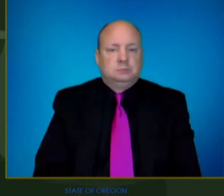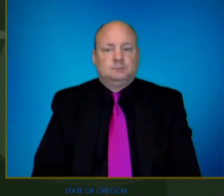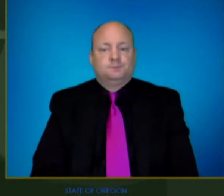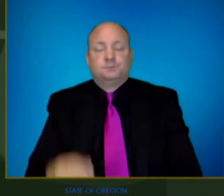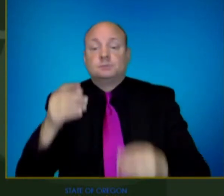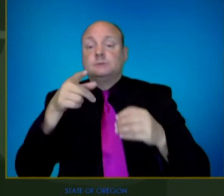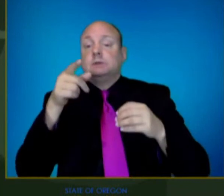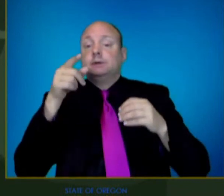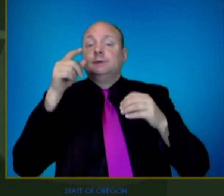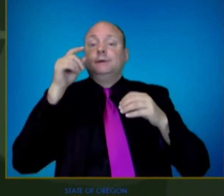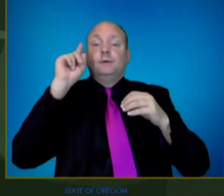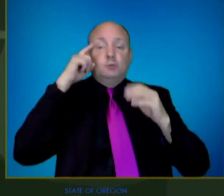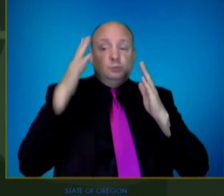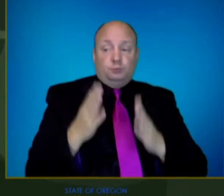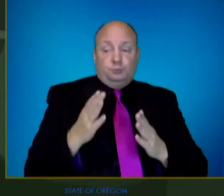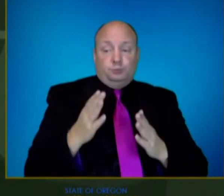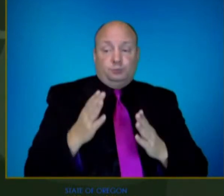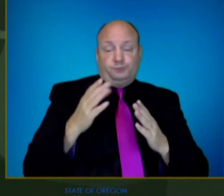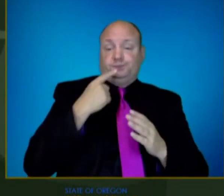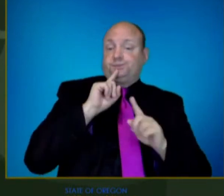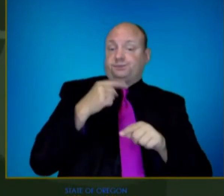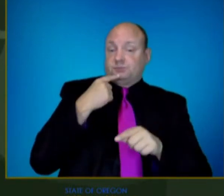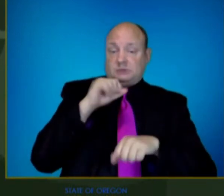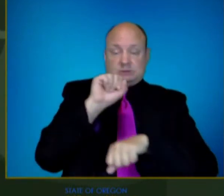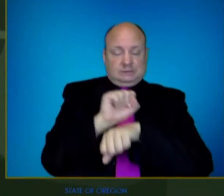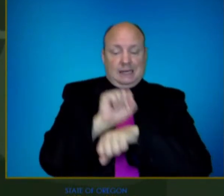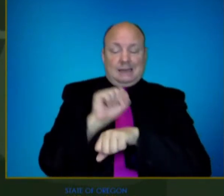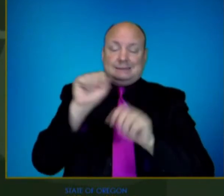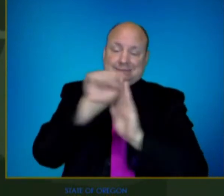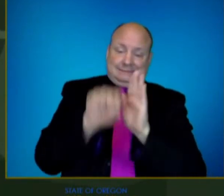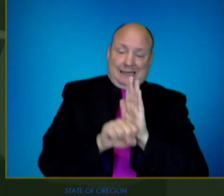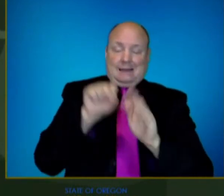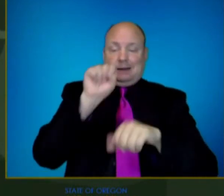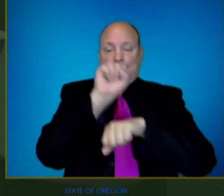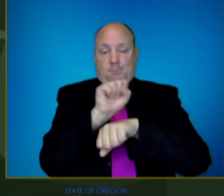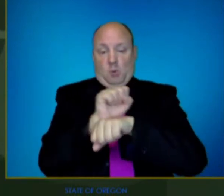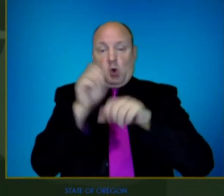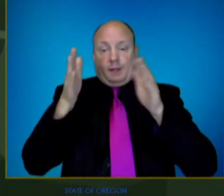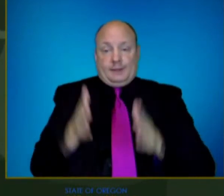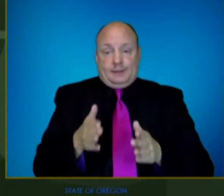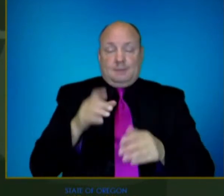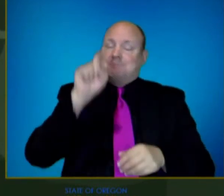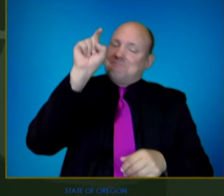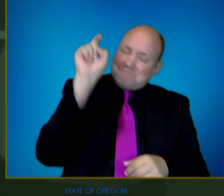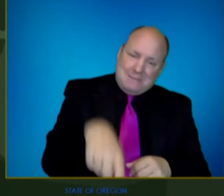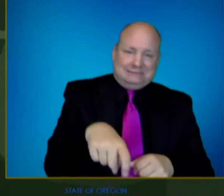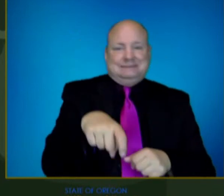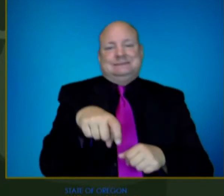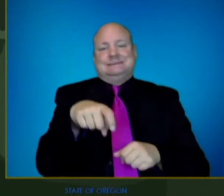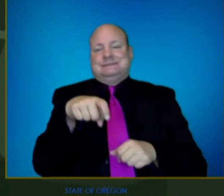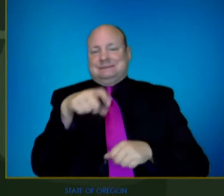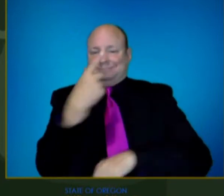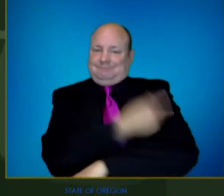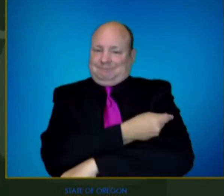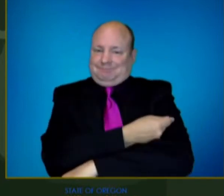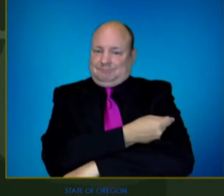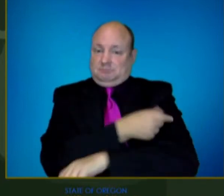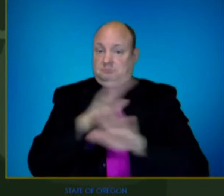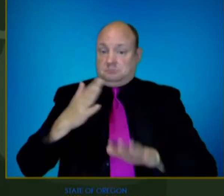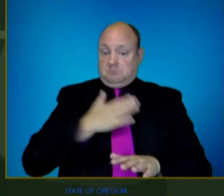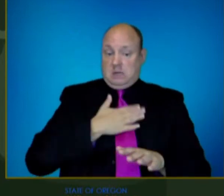get vaccinated. That is the workforce that I have the ability to